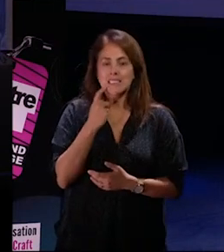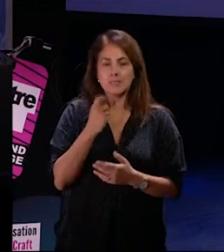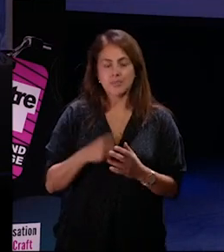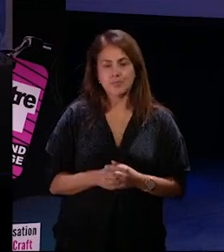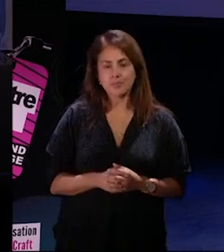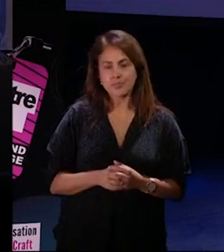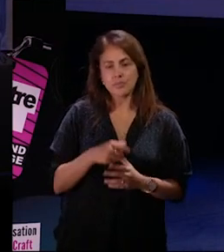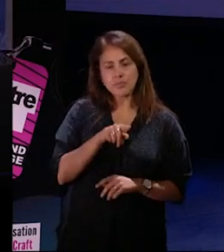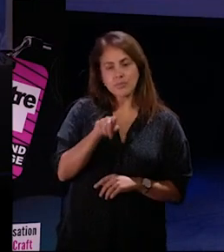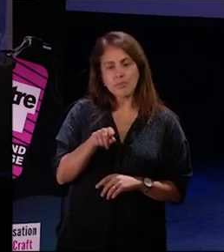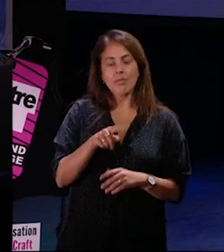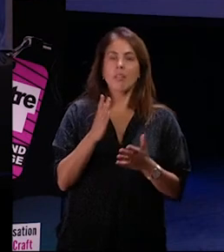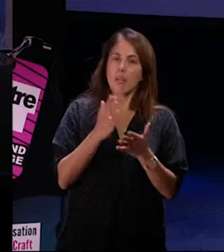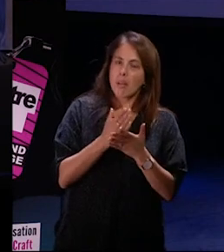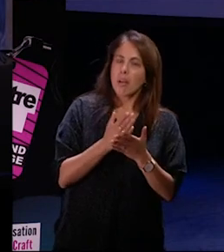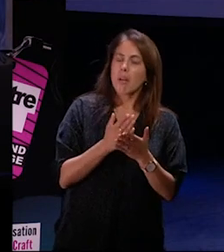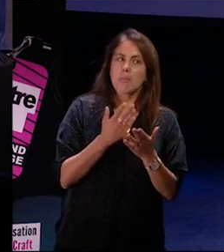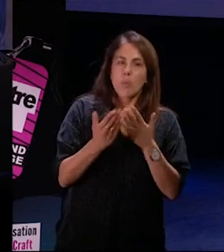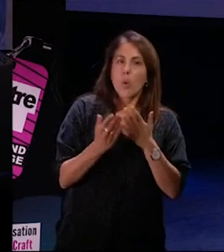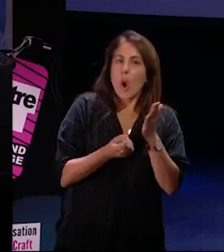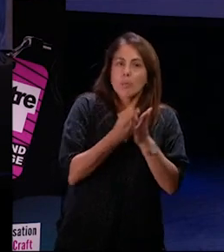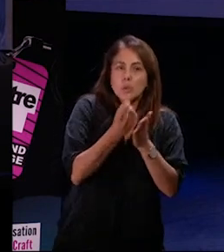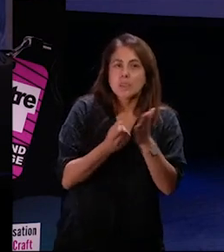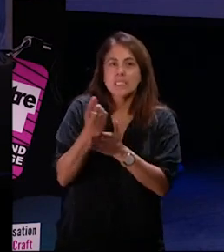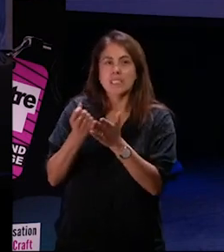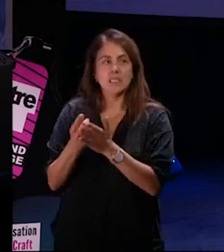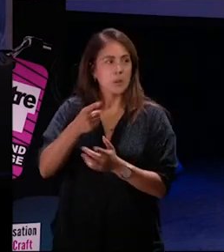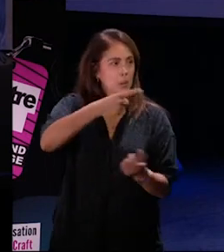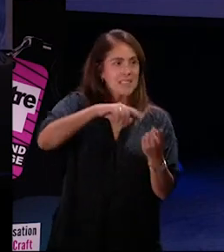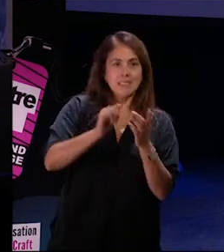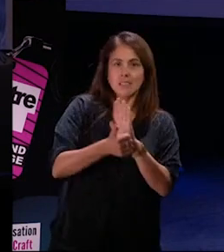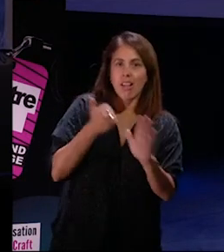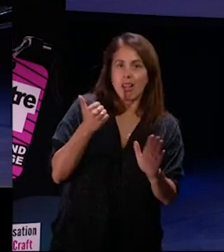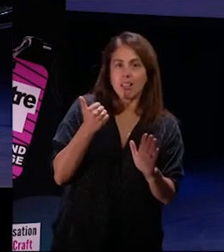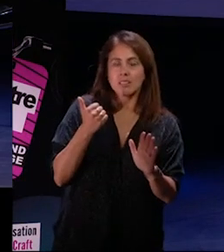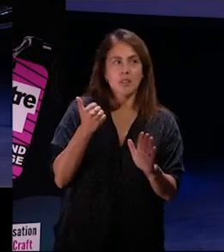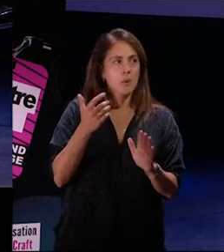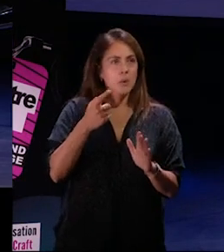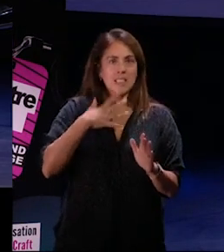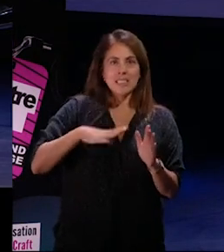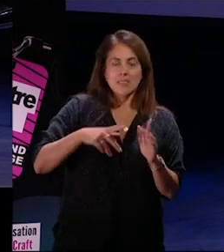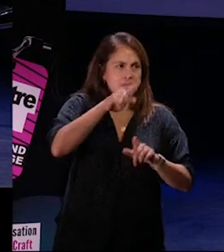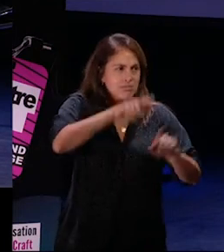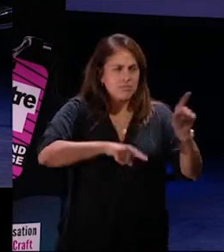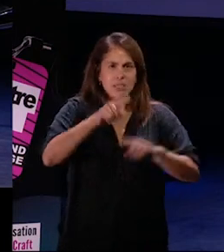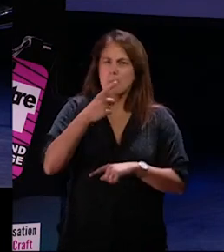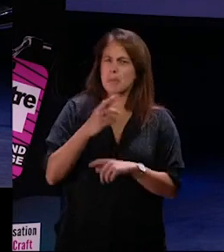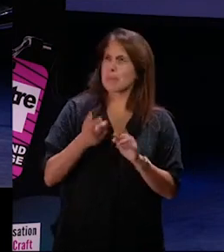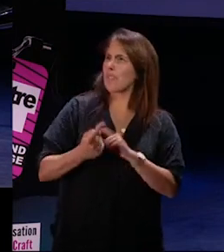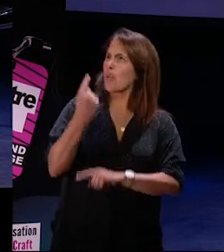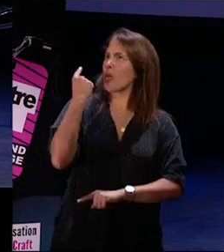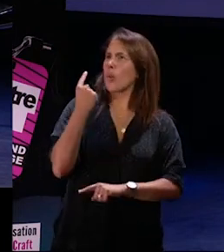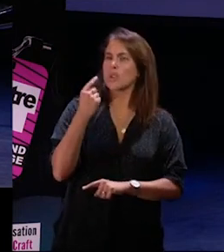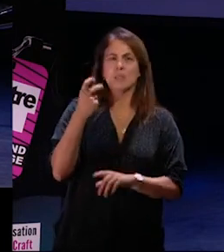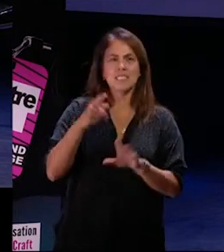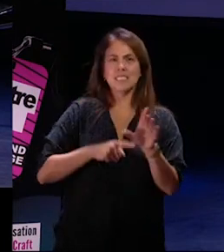of opportunity, because from a skill set as well, we as practitioners of theatre are needing different skill sets than perhaps we would have needed 20, 30